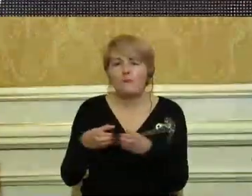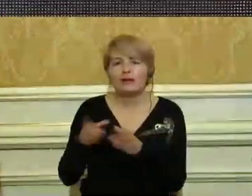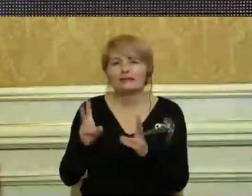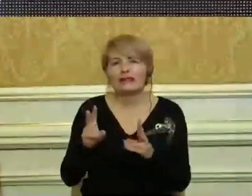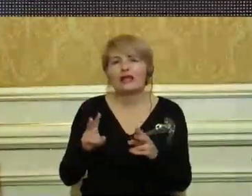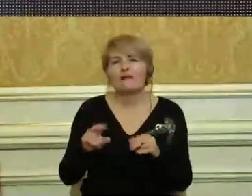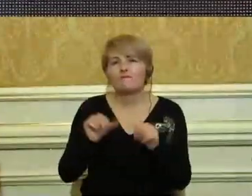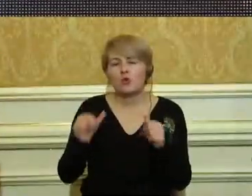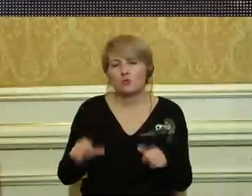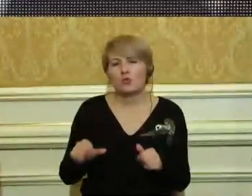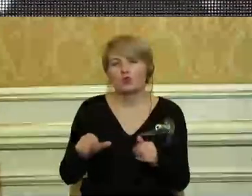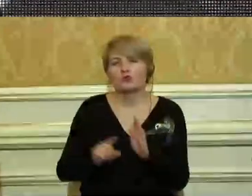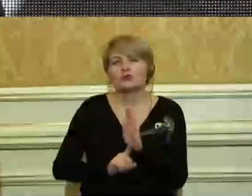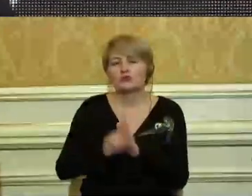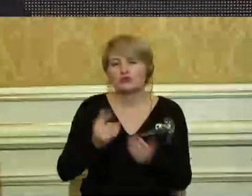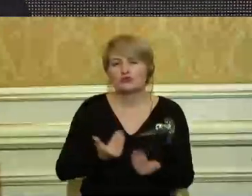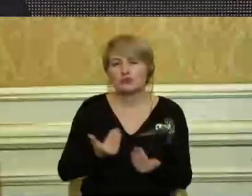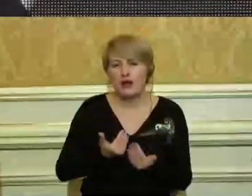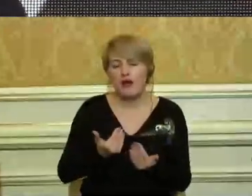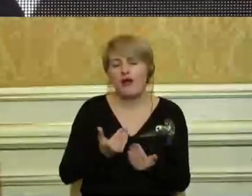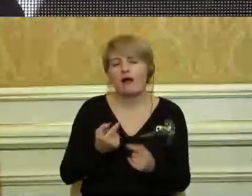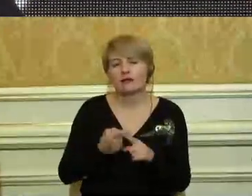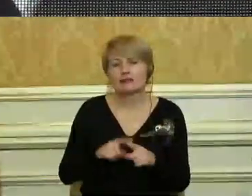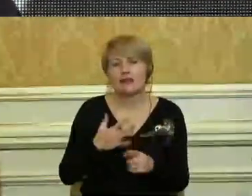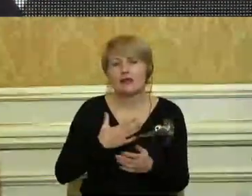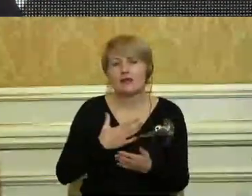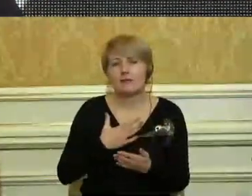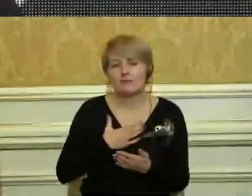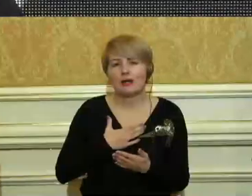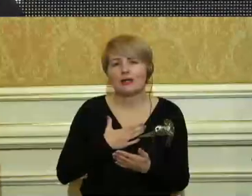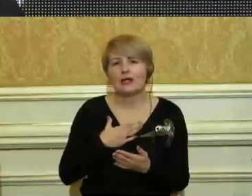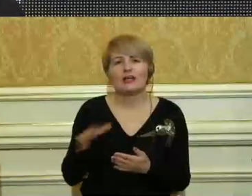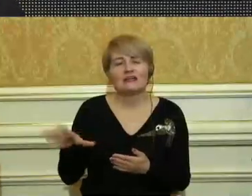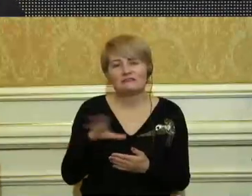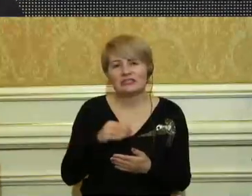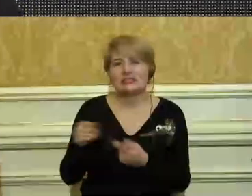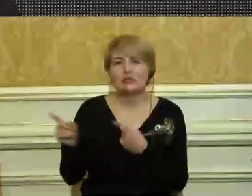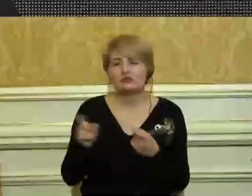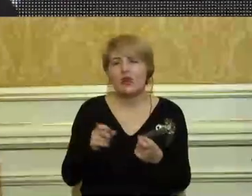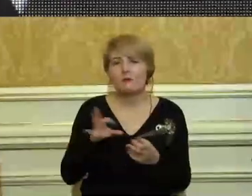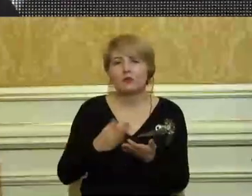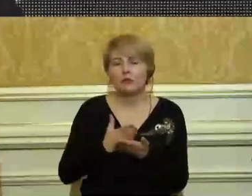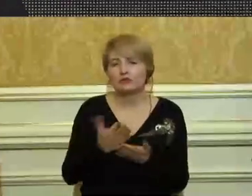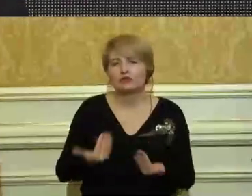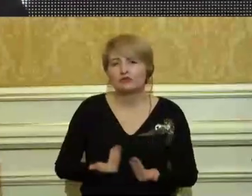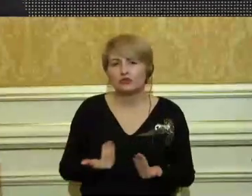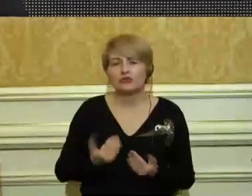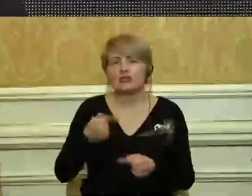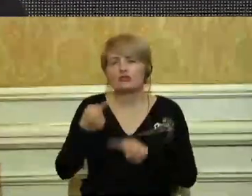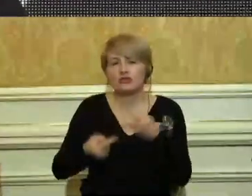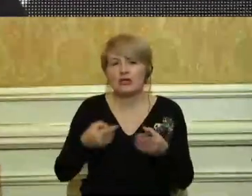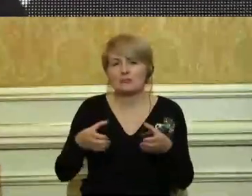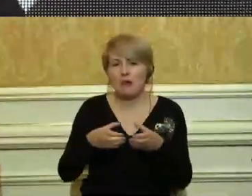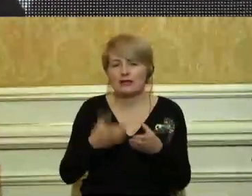we all enter political life via political parties, and they compete in the elections. I